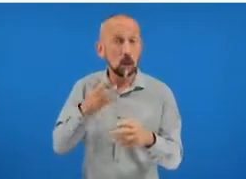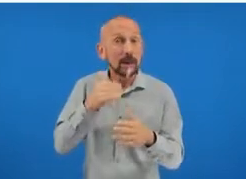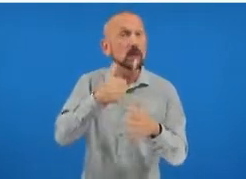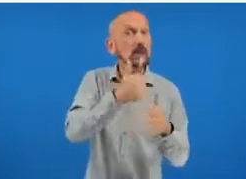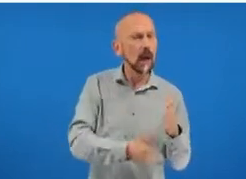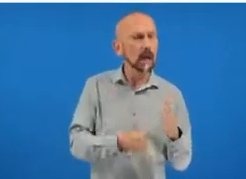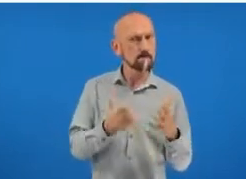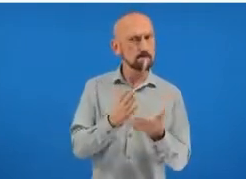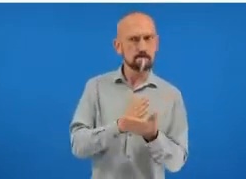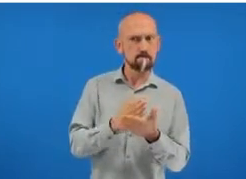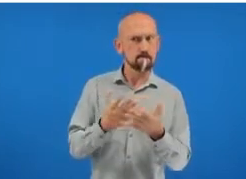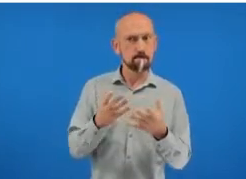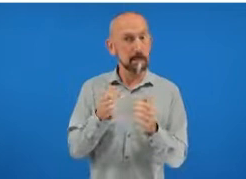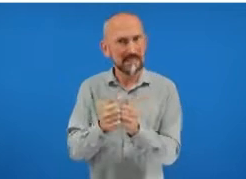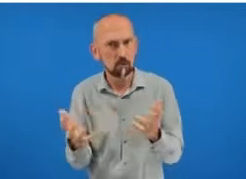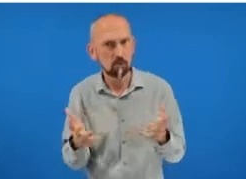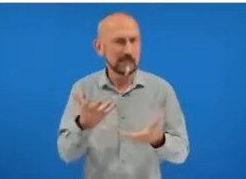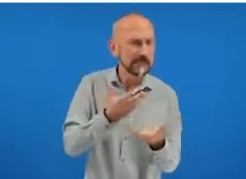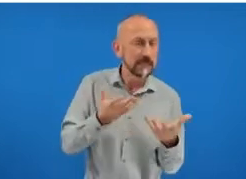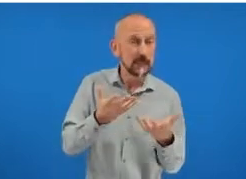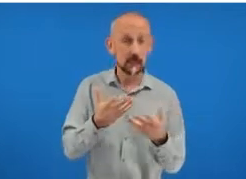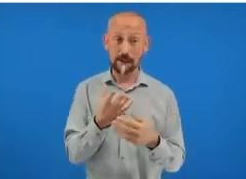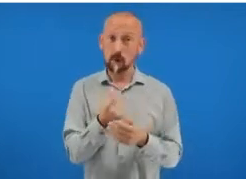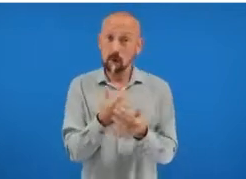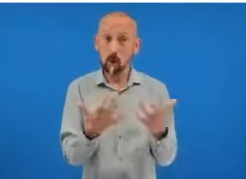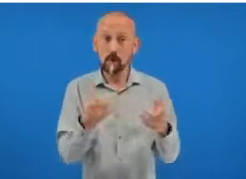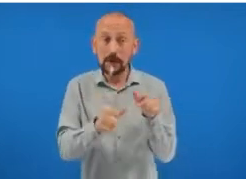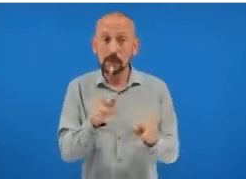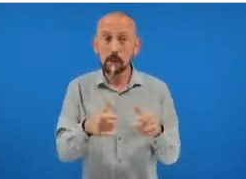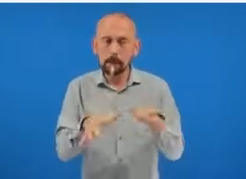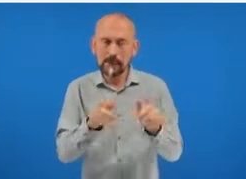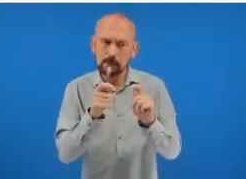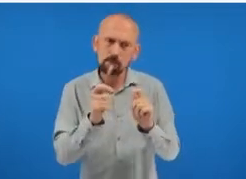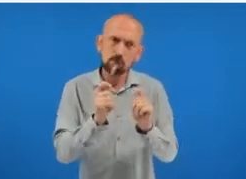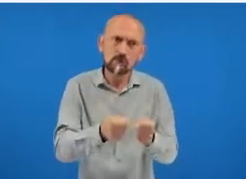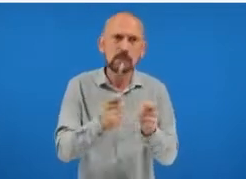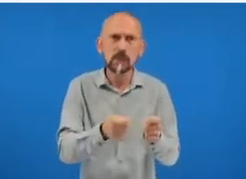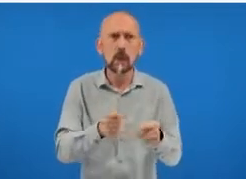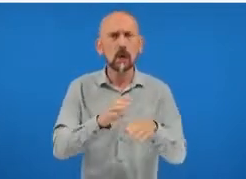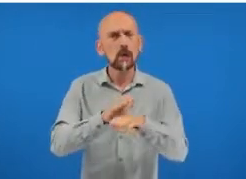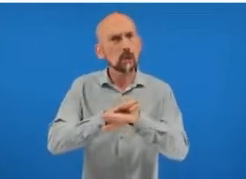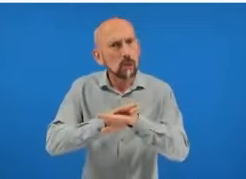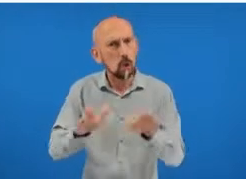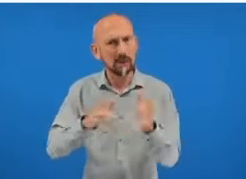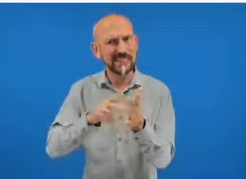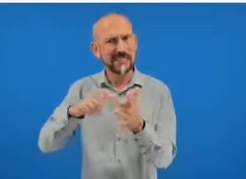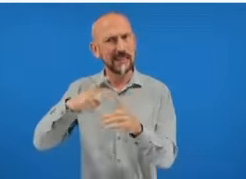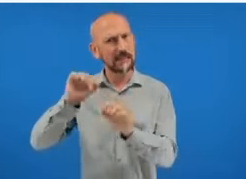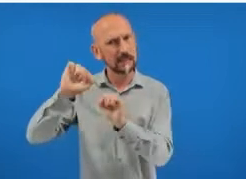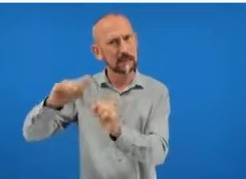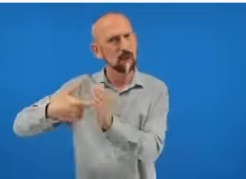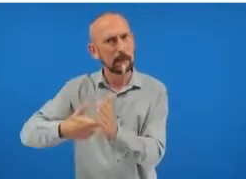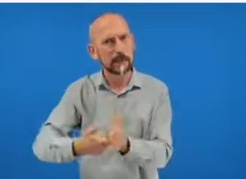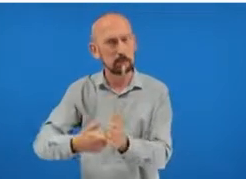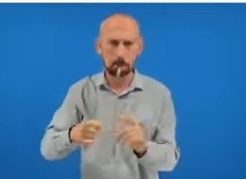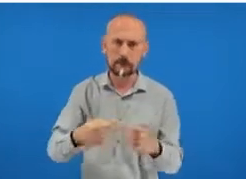fair amount of examples where patients were being given a treatment that wasn't fully recommended by NICE. And so we were able to look at, did that make